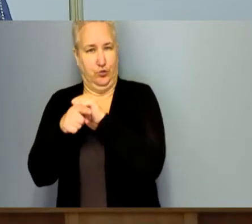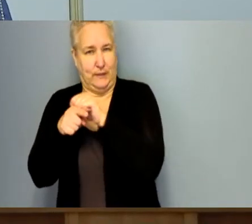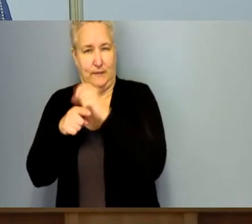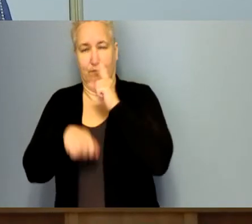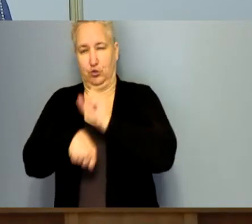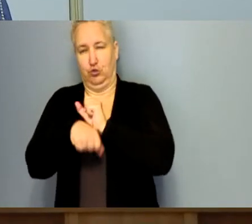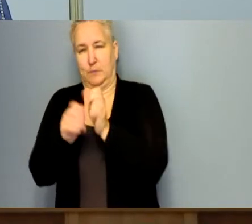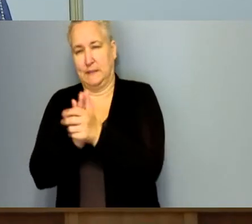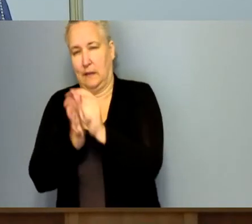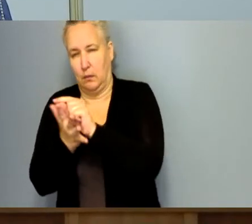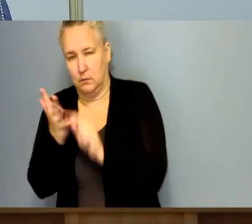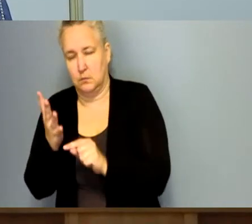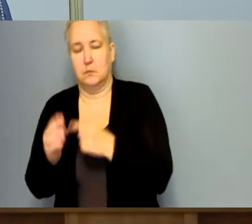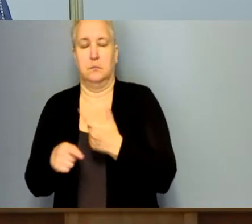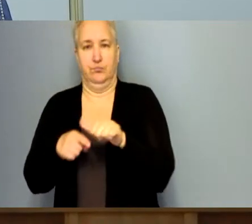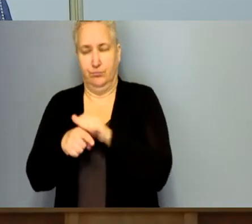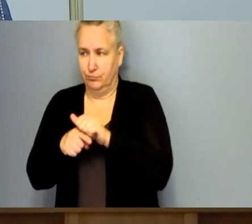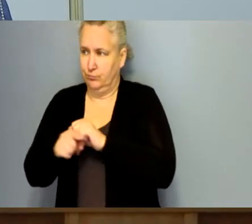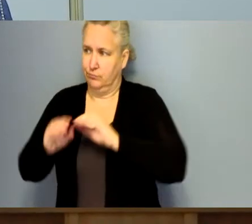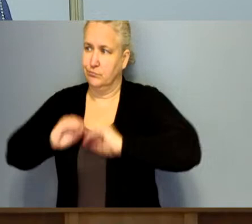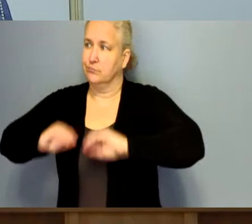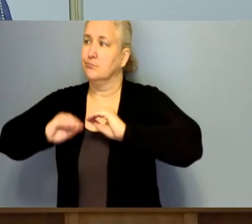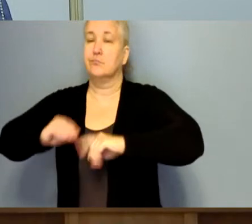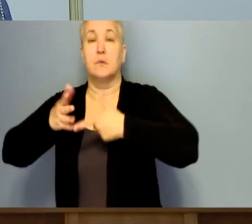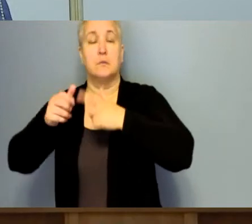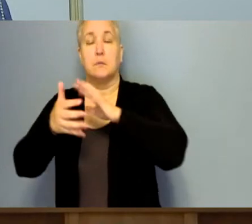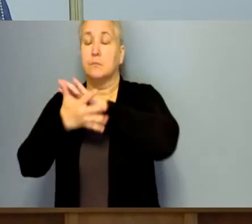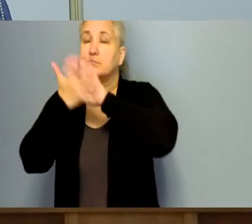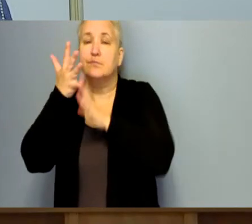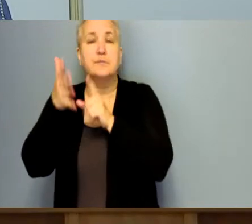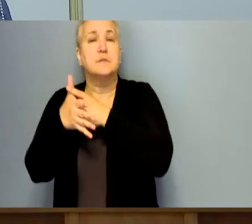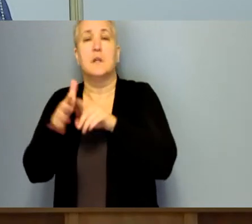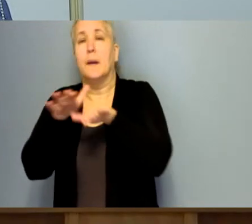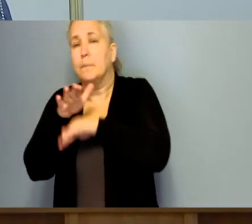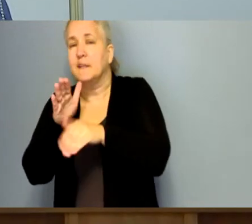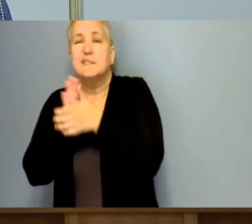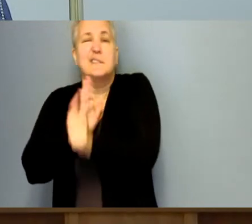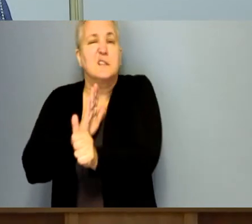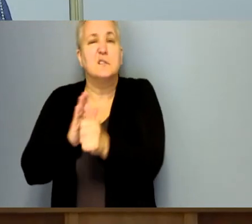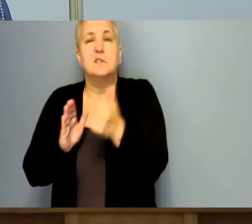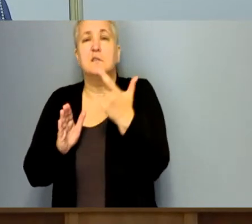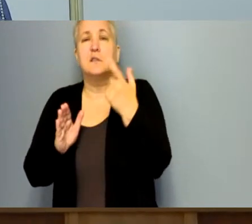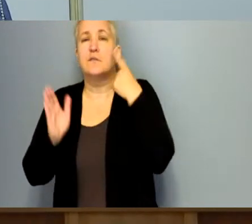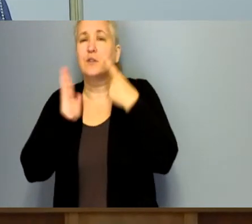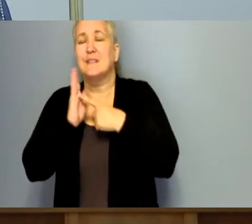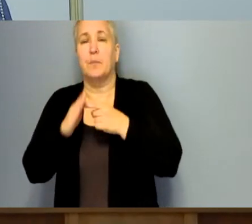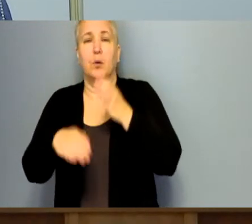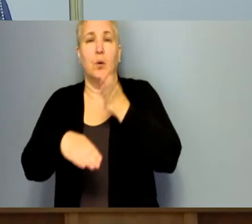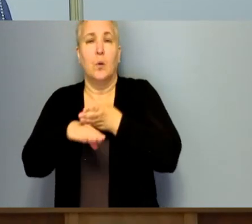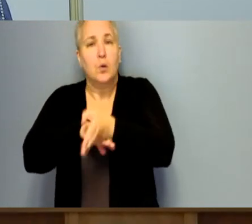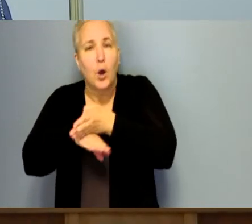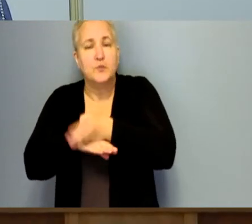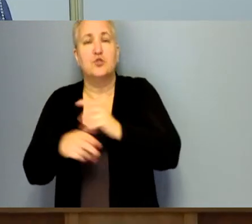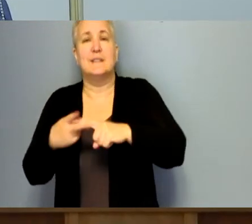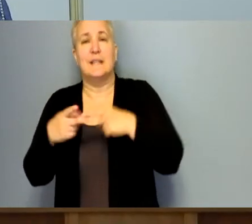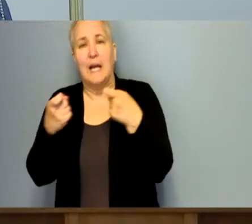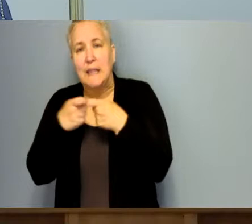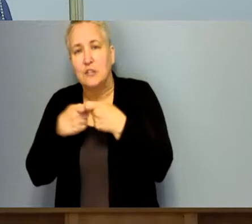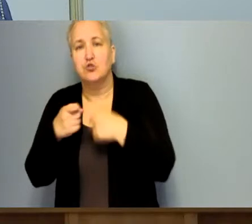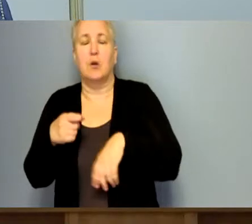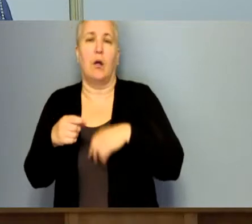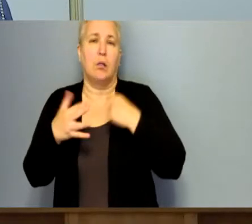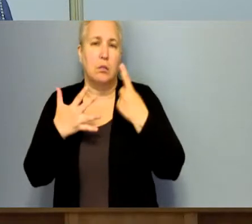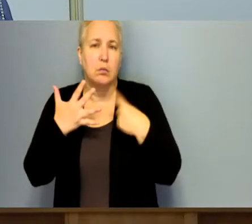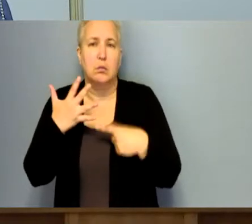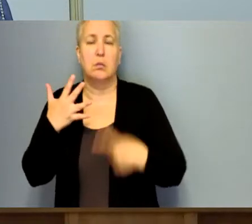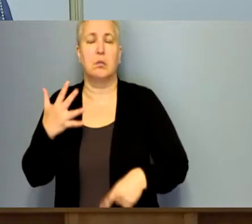job skills. It's training them on everything from basic skills on, it could be things like carpentry, electrical, it could be things like that. It